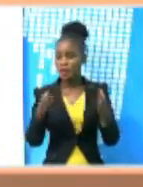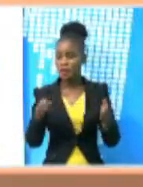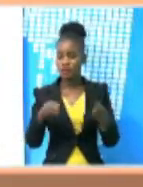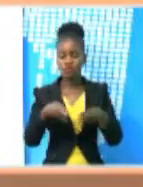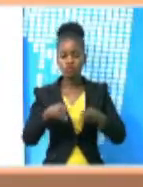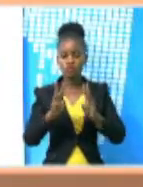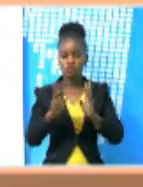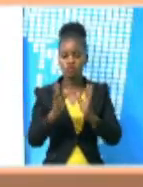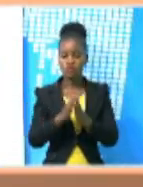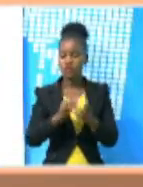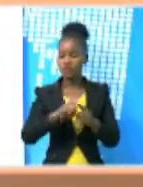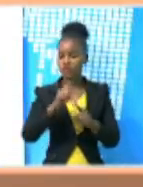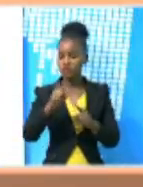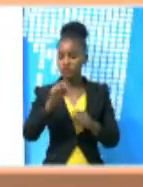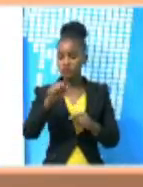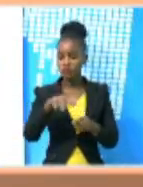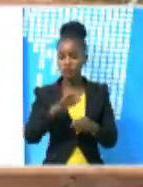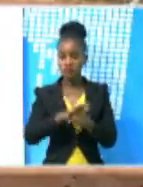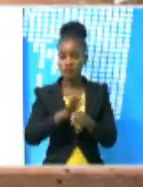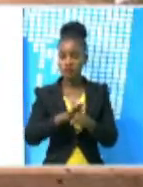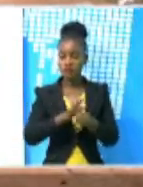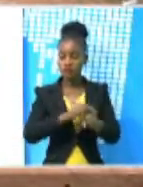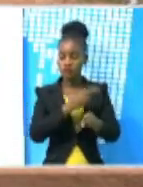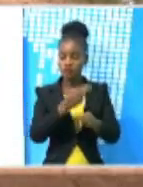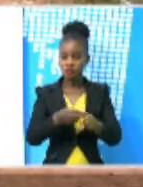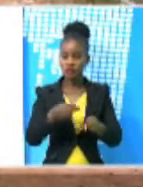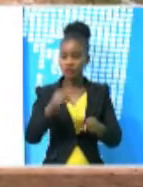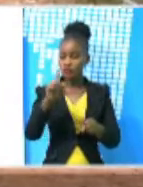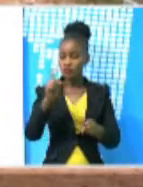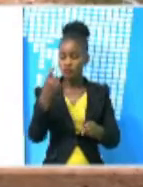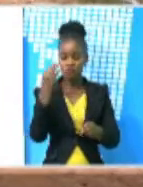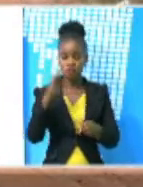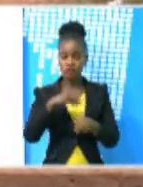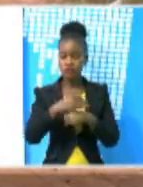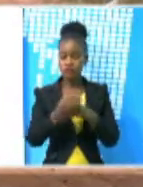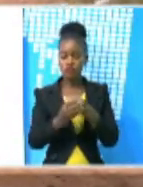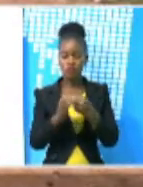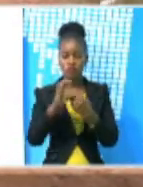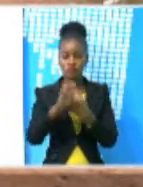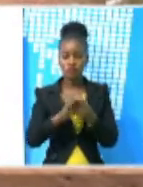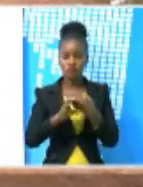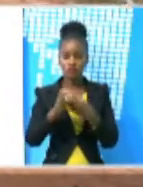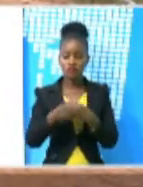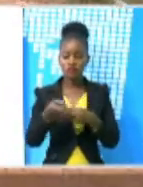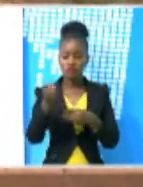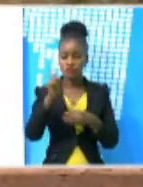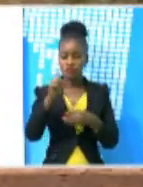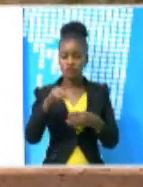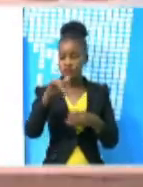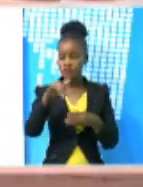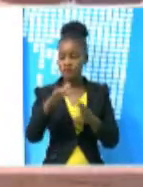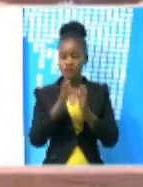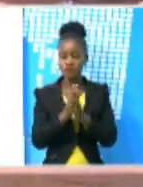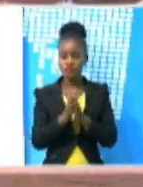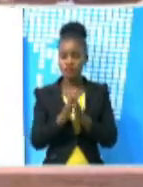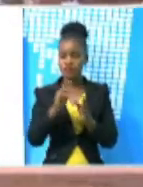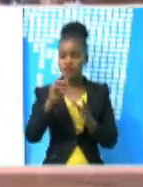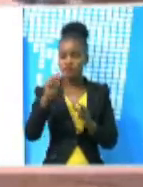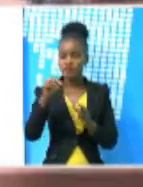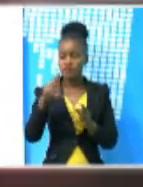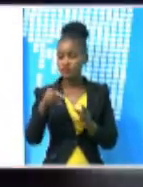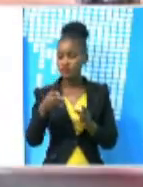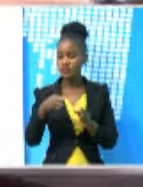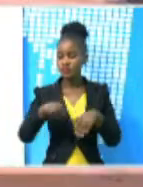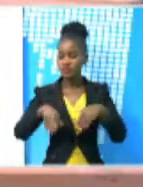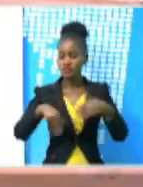in Kampala City are full with potholes, and the ones linking to community centers are hardly maintained. Members of parliament are happy